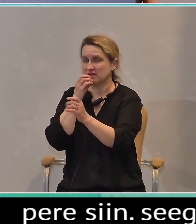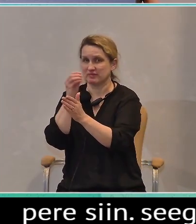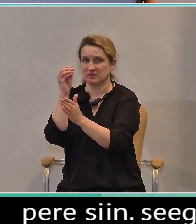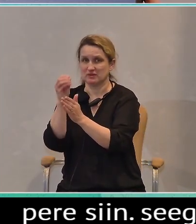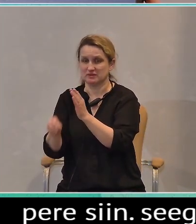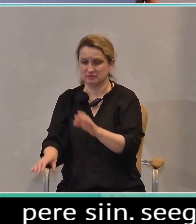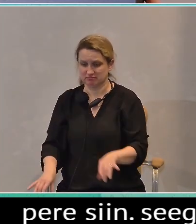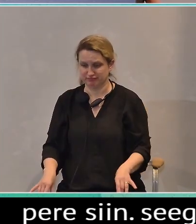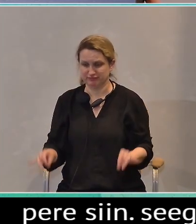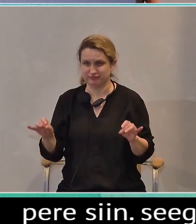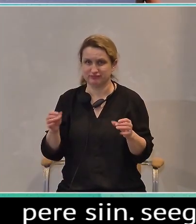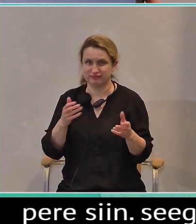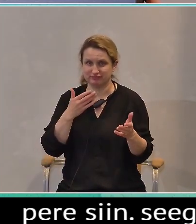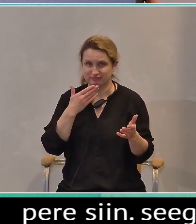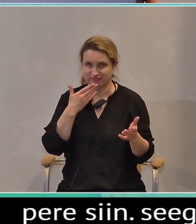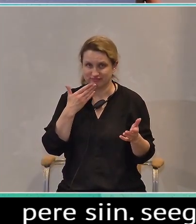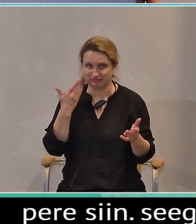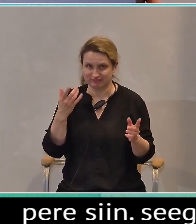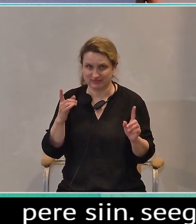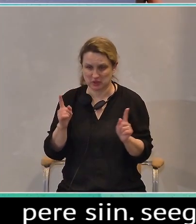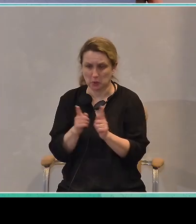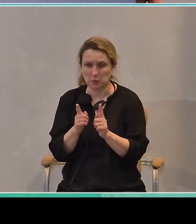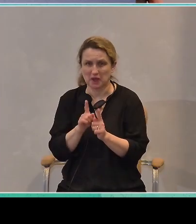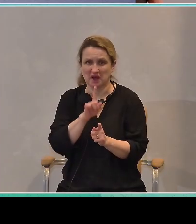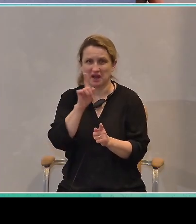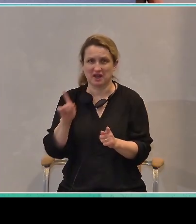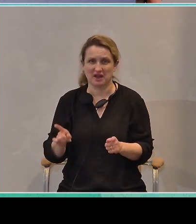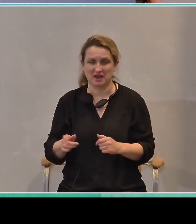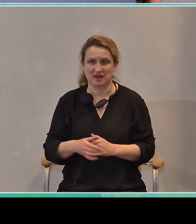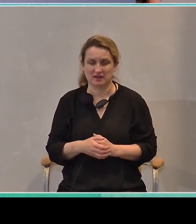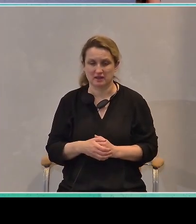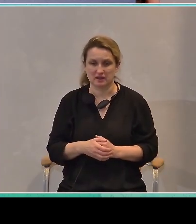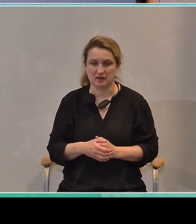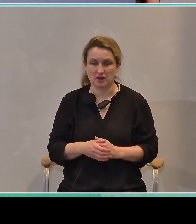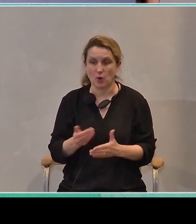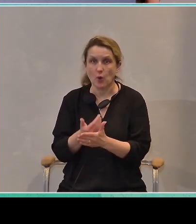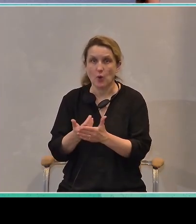had sold everything we owned, it wouldn't have covered the treatment for long.